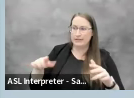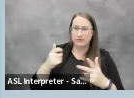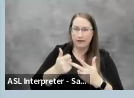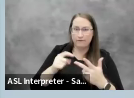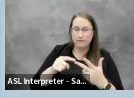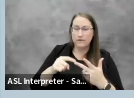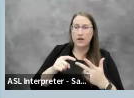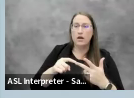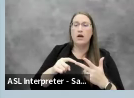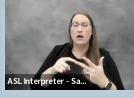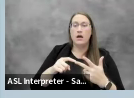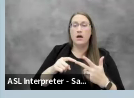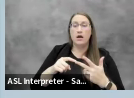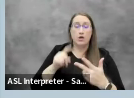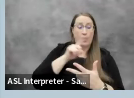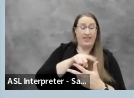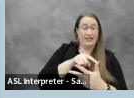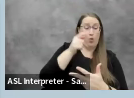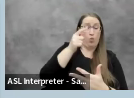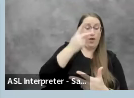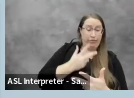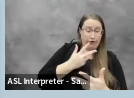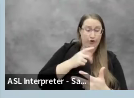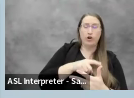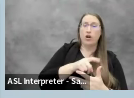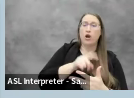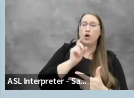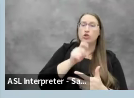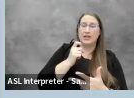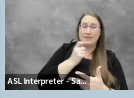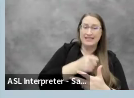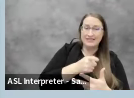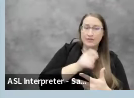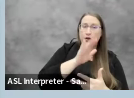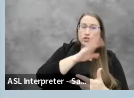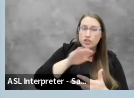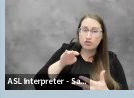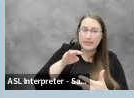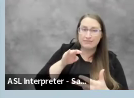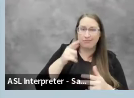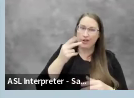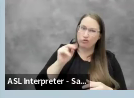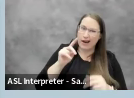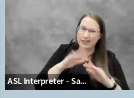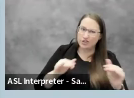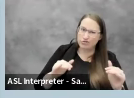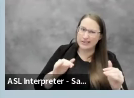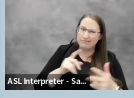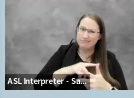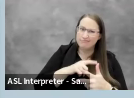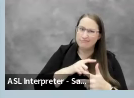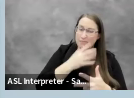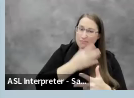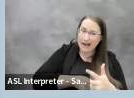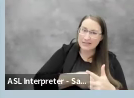that deceased child was going to receive to be distributed to their children, your grandchildren from that deceased